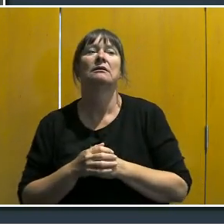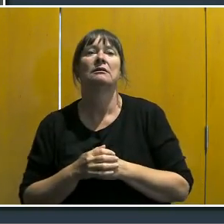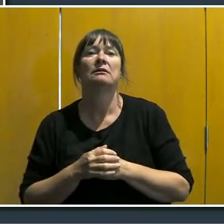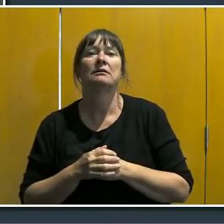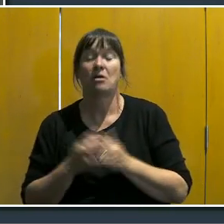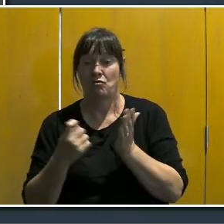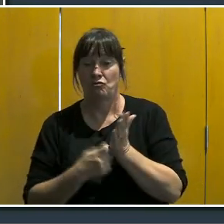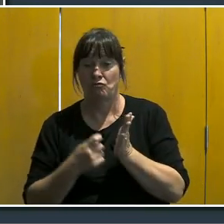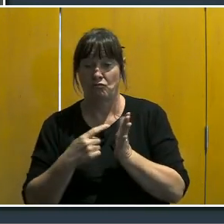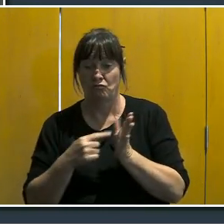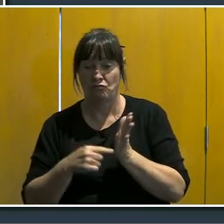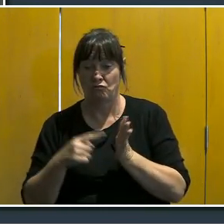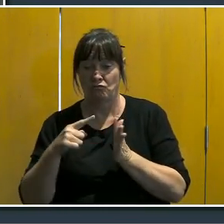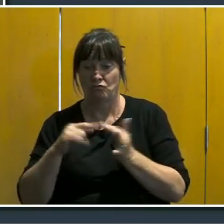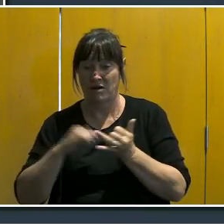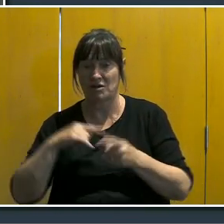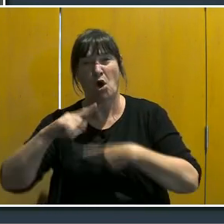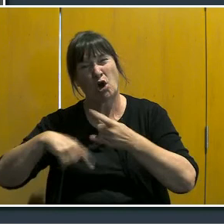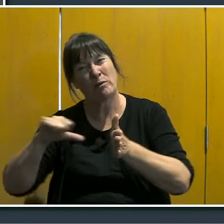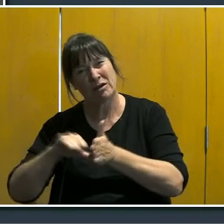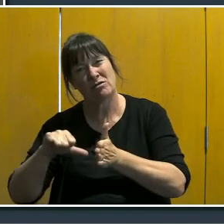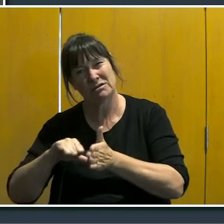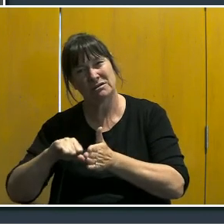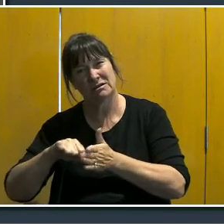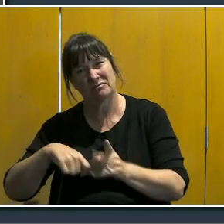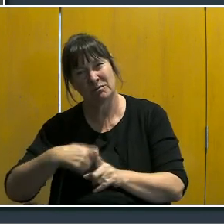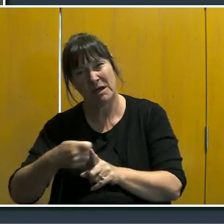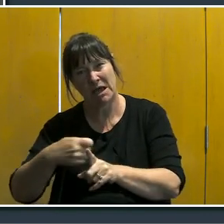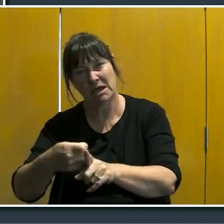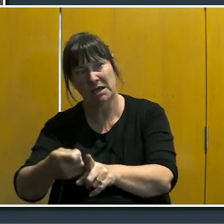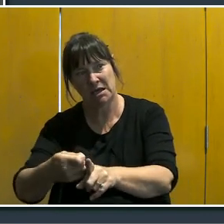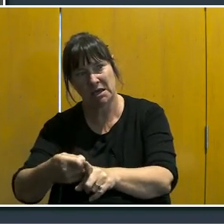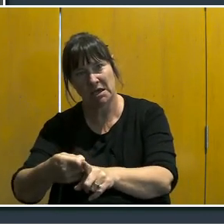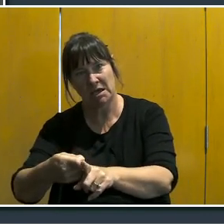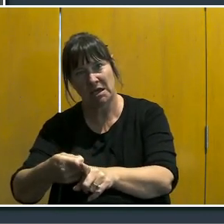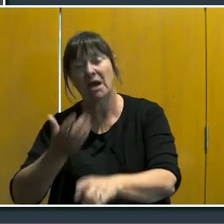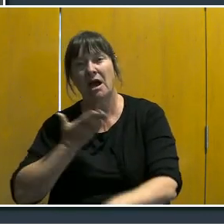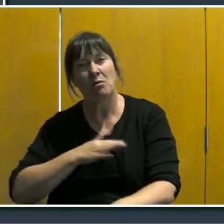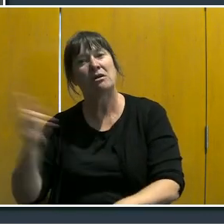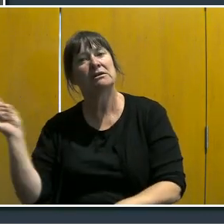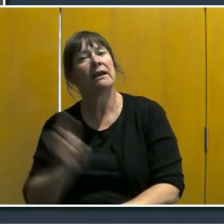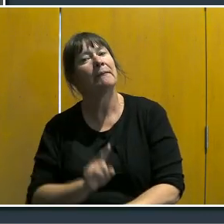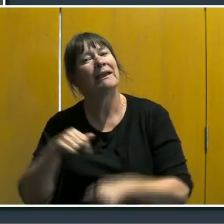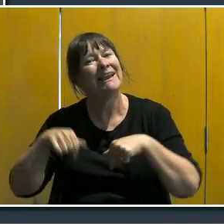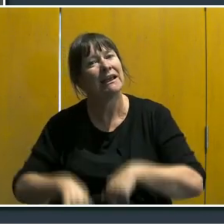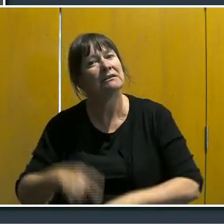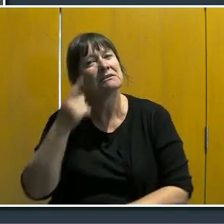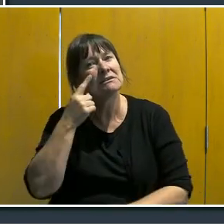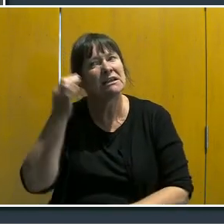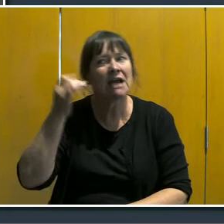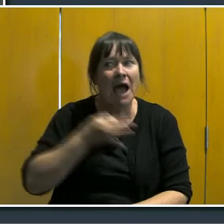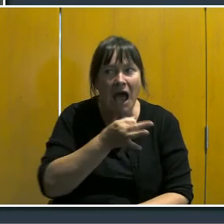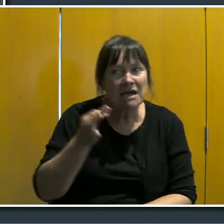yeah, rates are an ongoing cost. So I said to Paul, I'd love to just come in here and just to see what, as a council, what we're going to